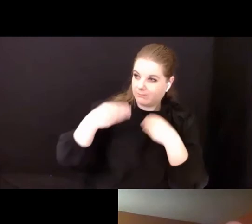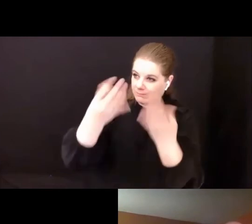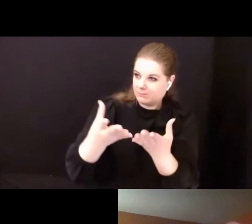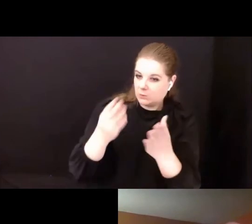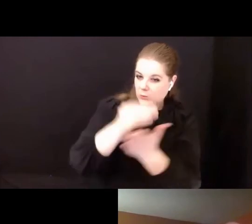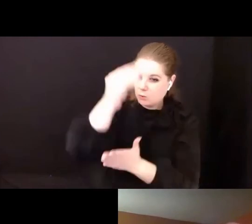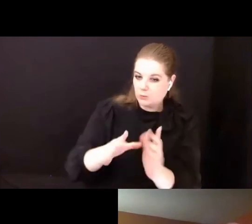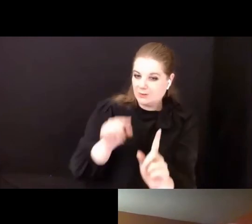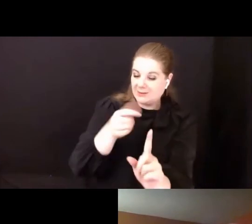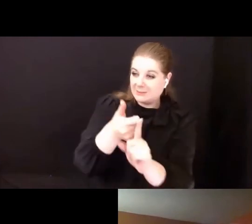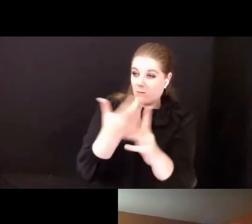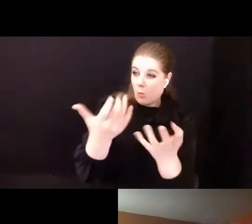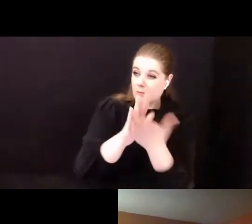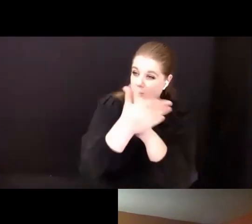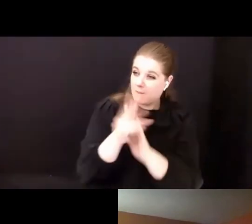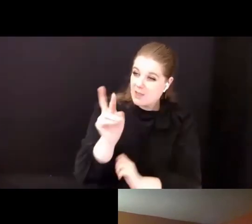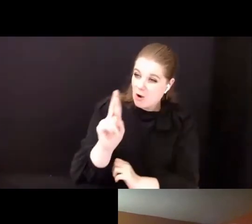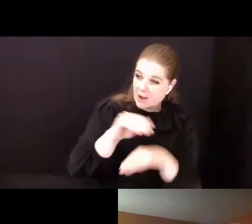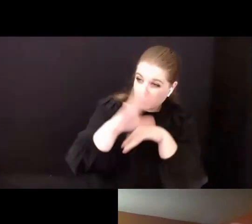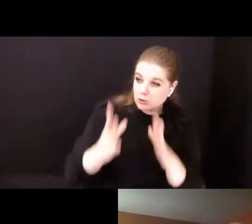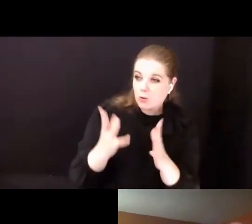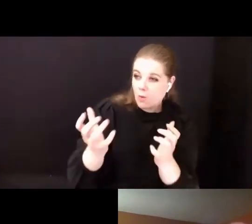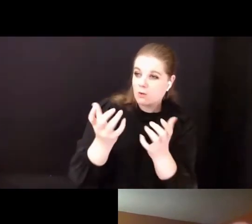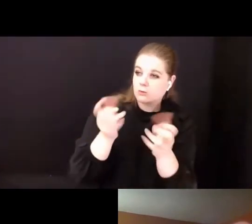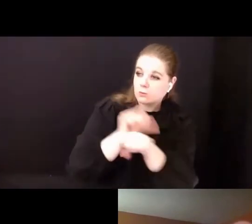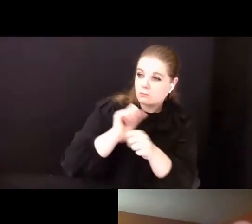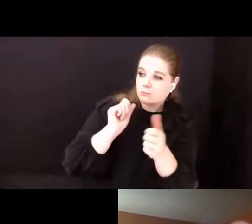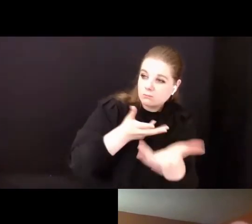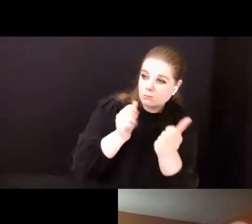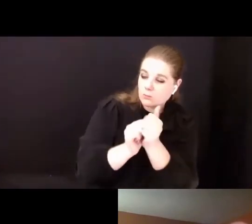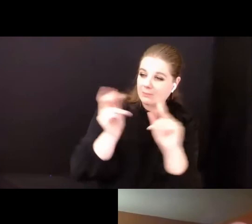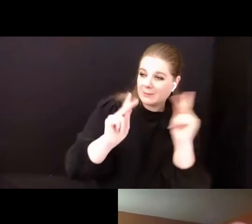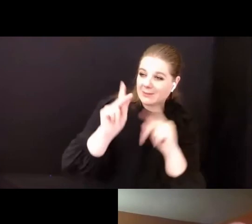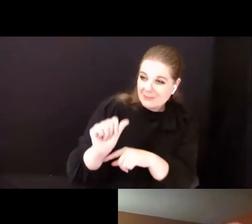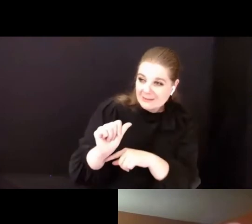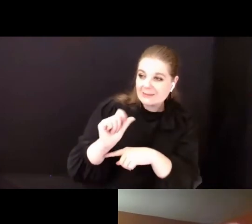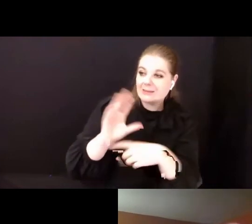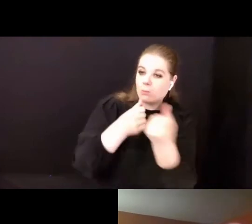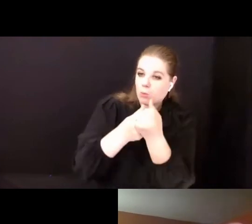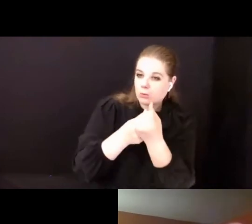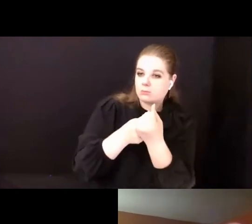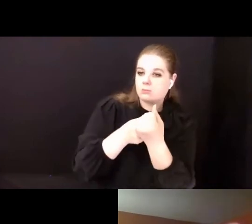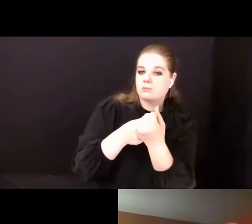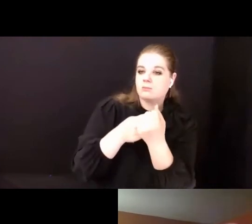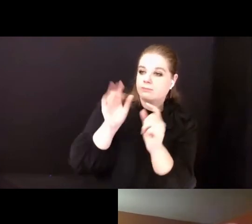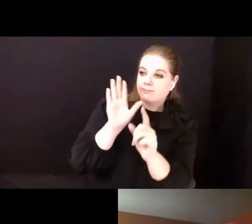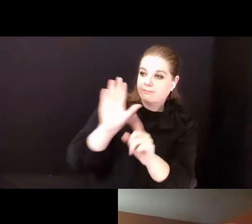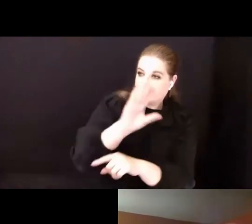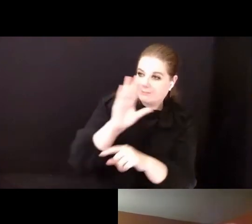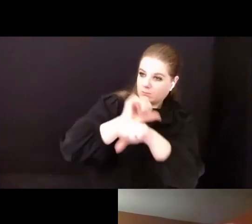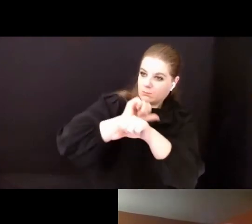working with people with disabilities and helping support their employment goals, which may